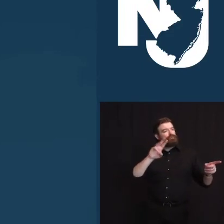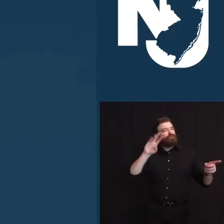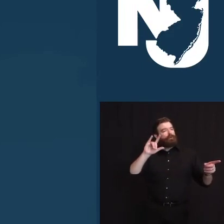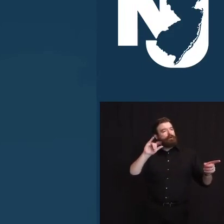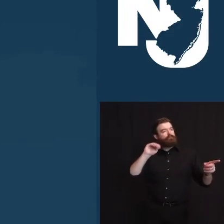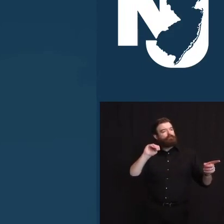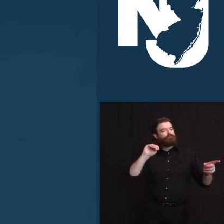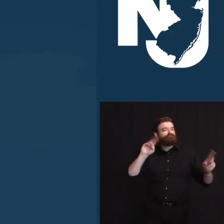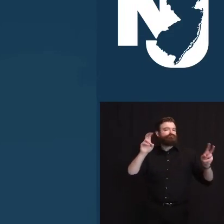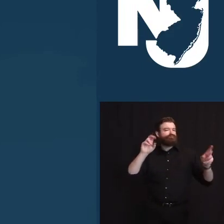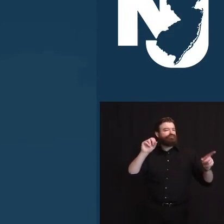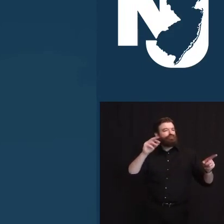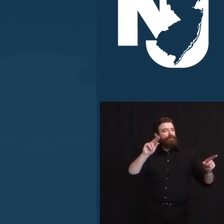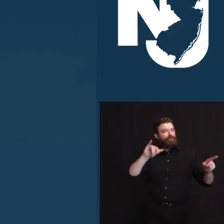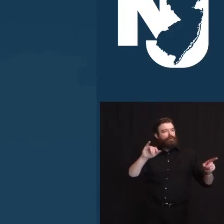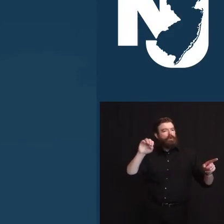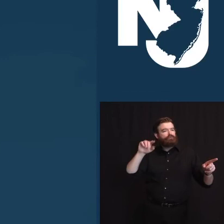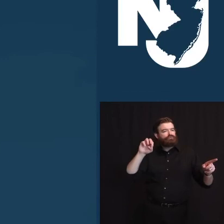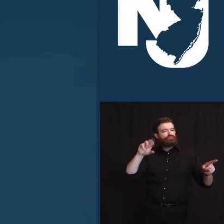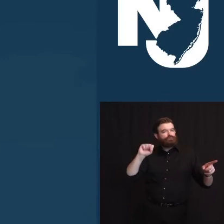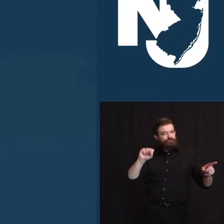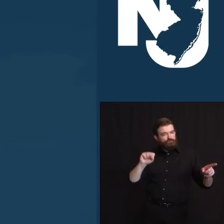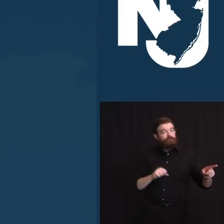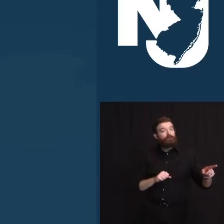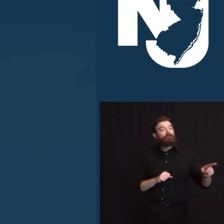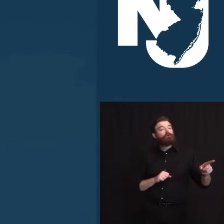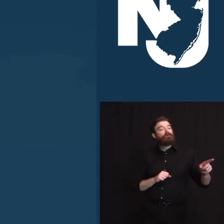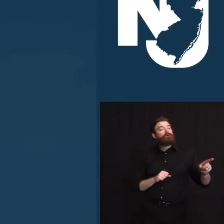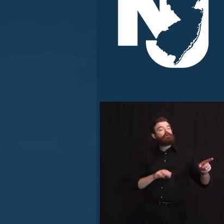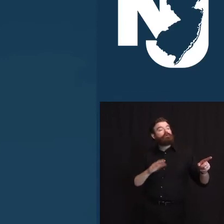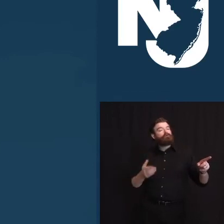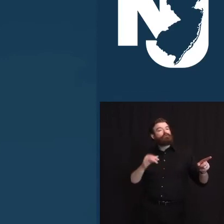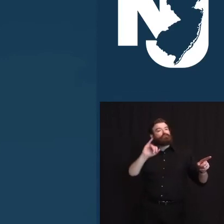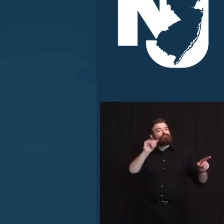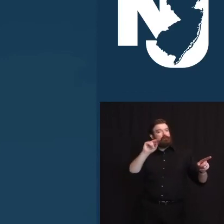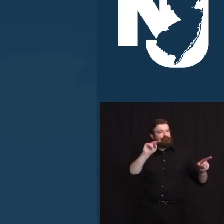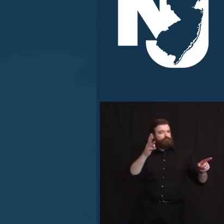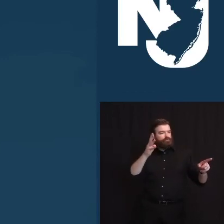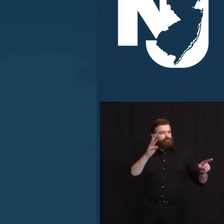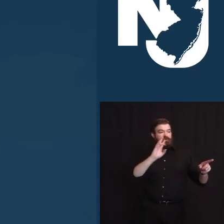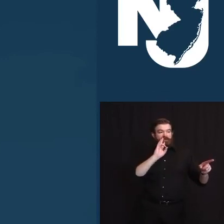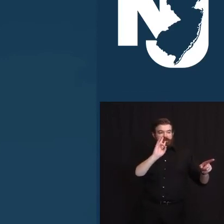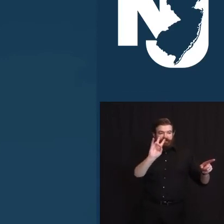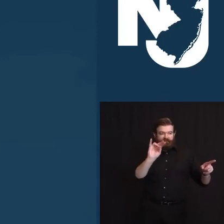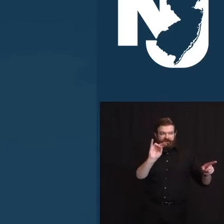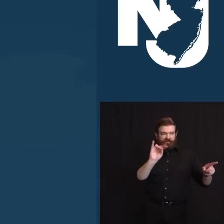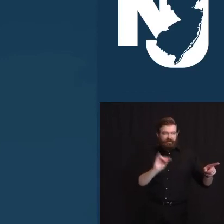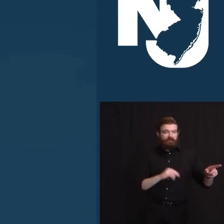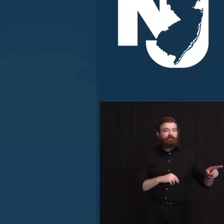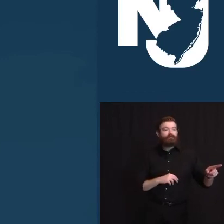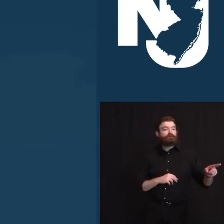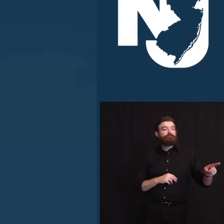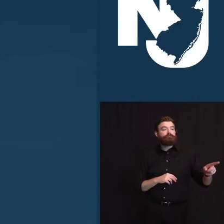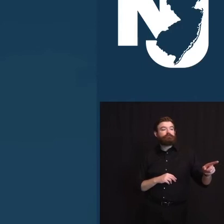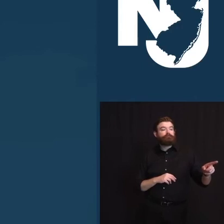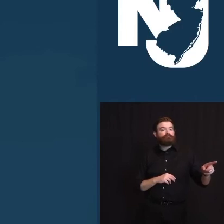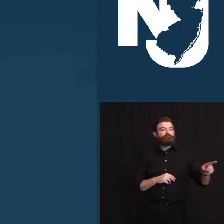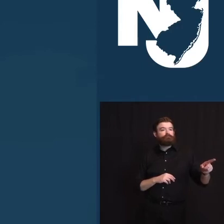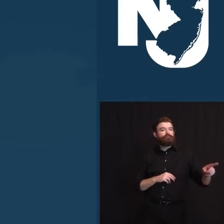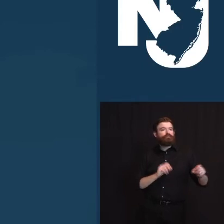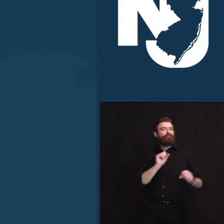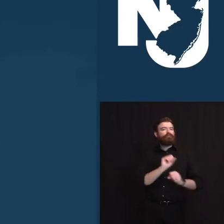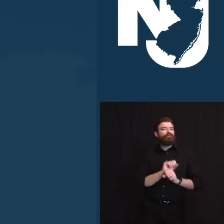Borough, who passed away January 4th at the age of 70. Shorty was a general foreman at the Philadelphia Naval